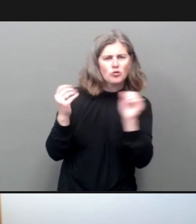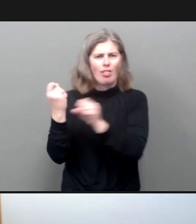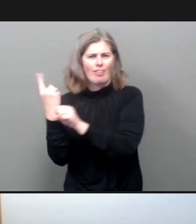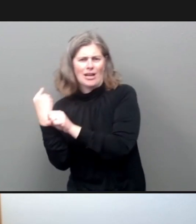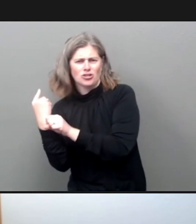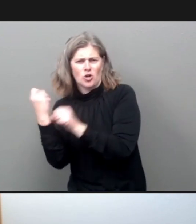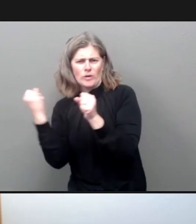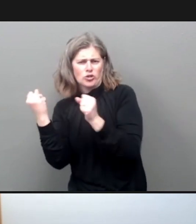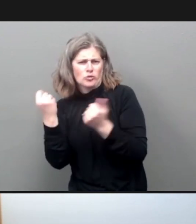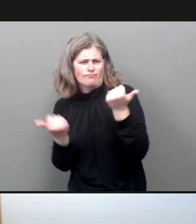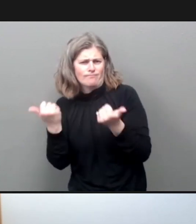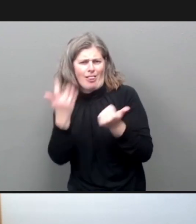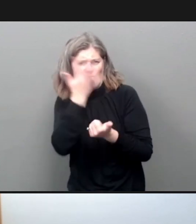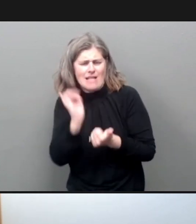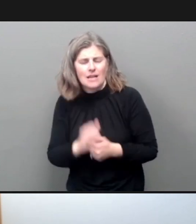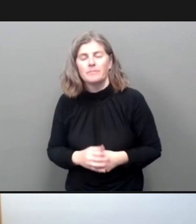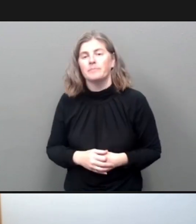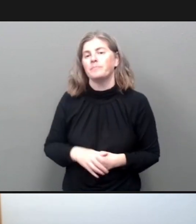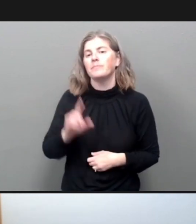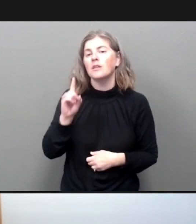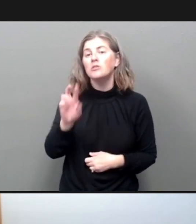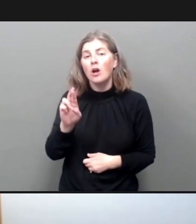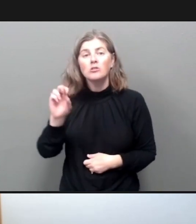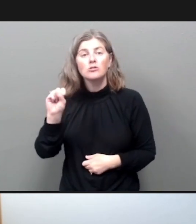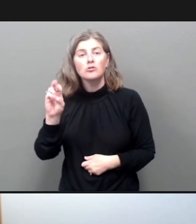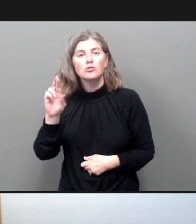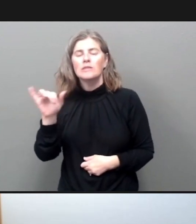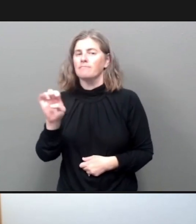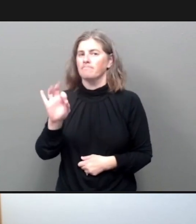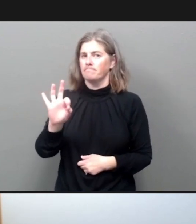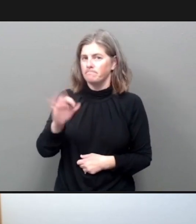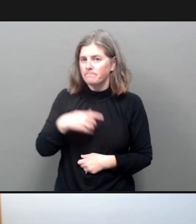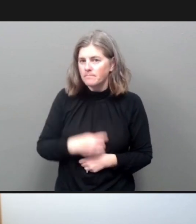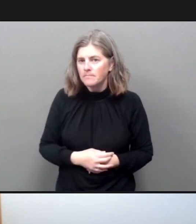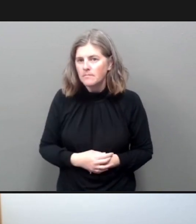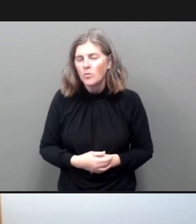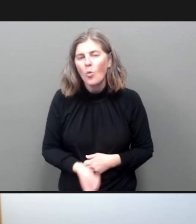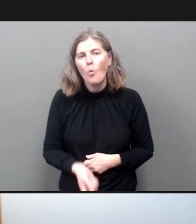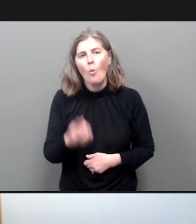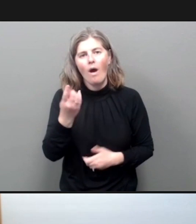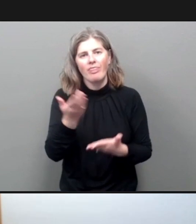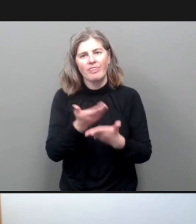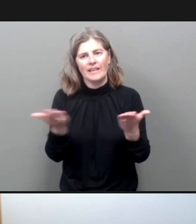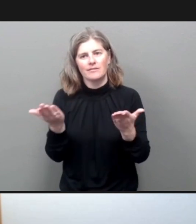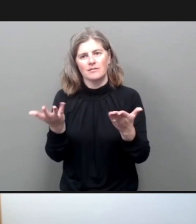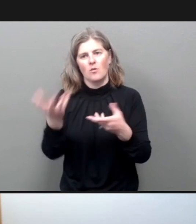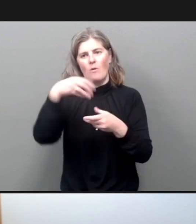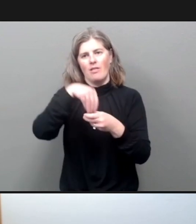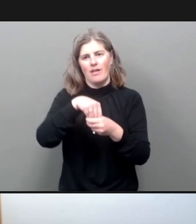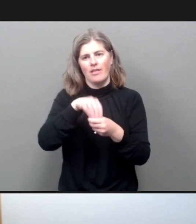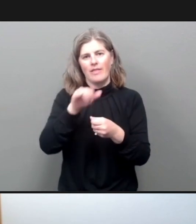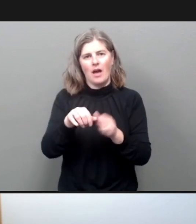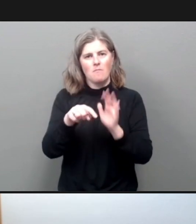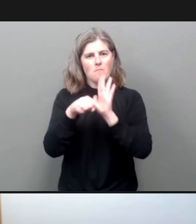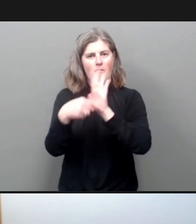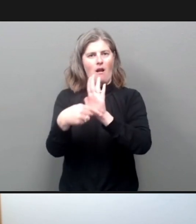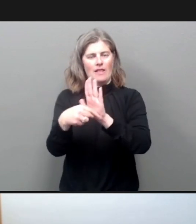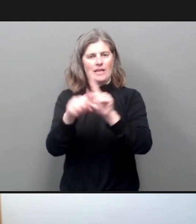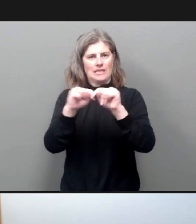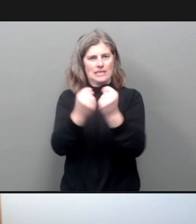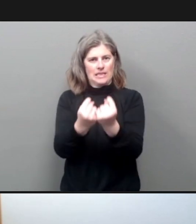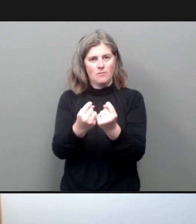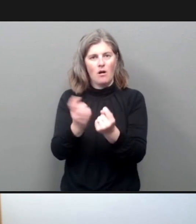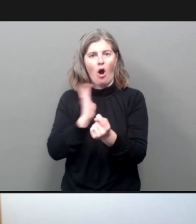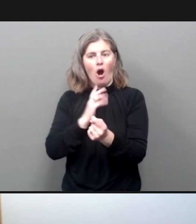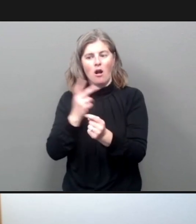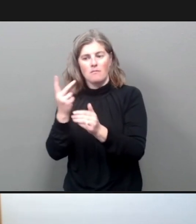Thanks. Yeah, Julia, one of the dynamics of the modeling team is that our